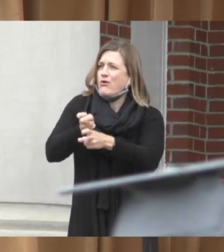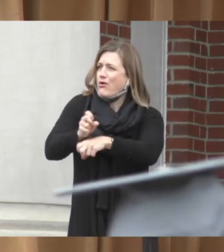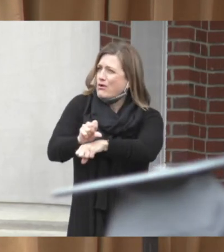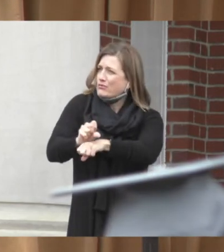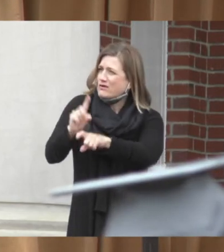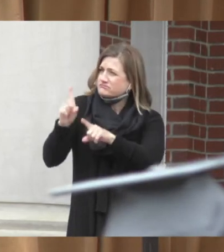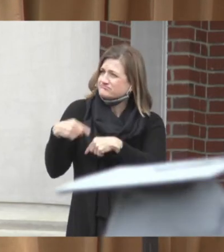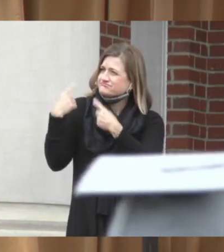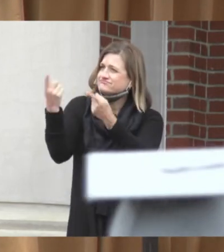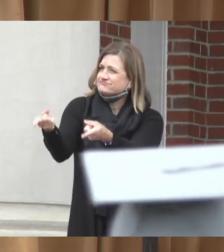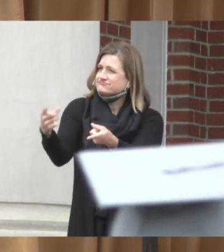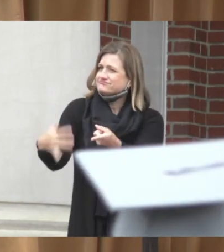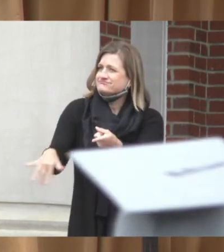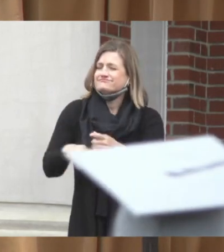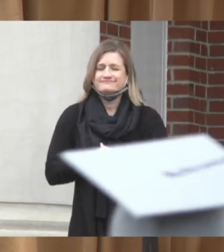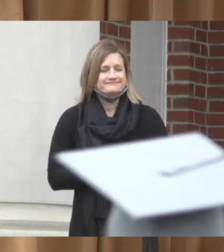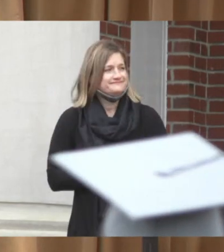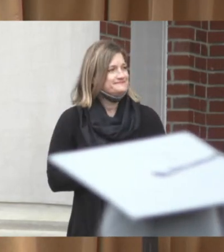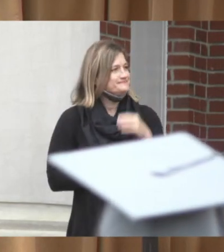that I said this group